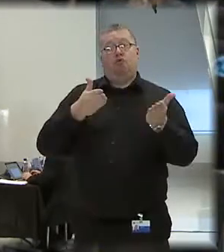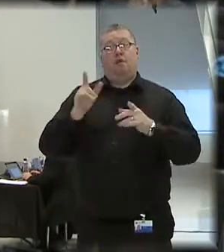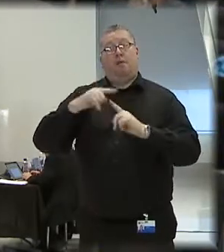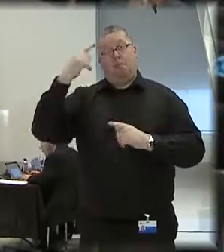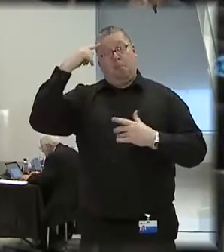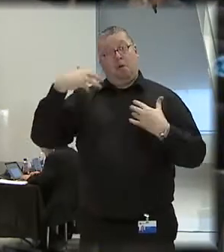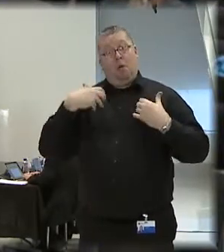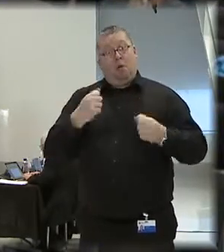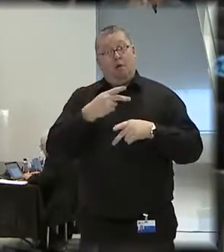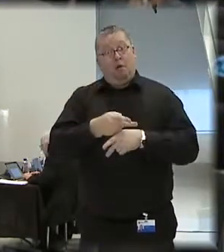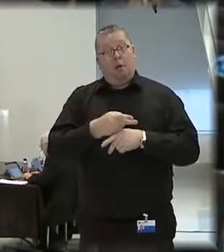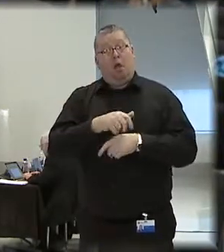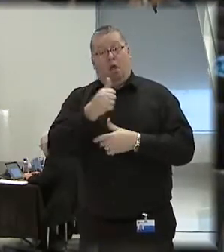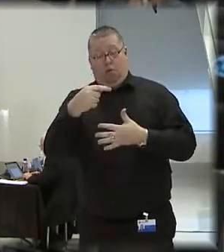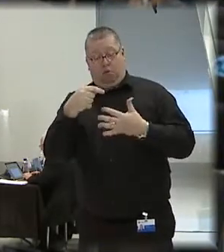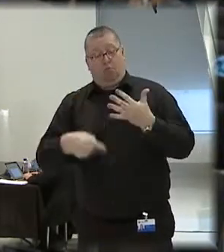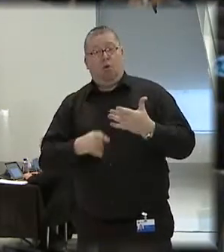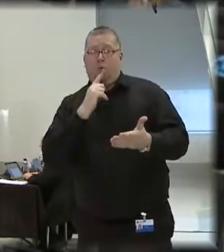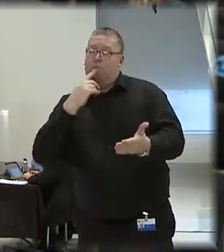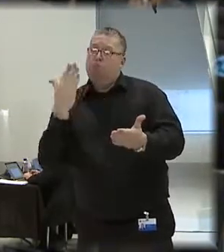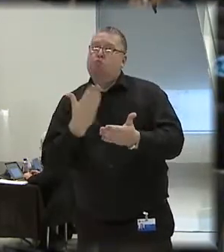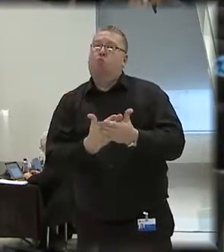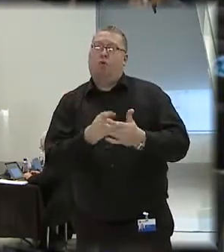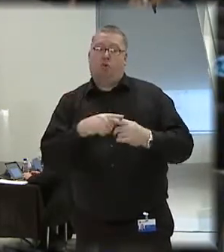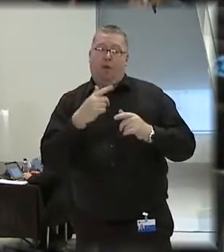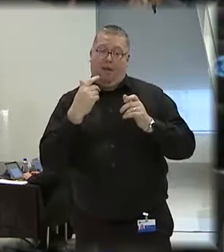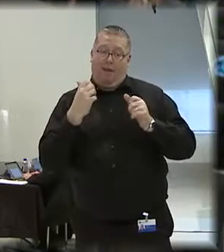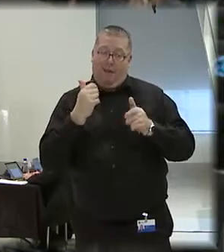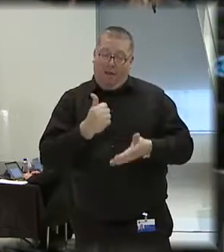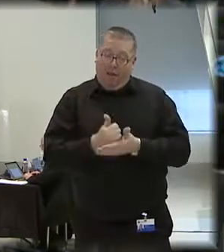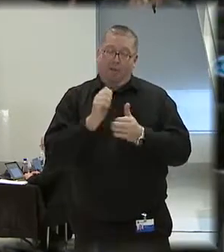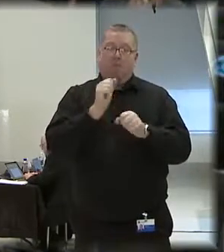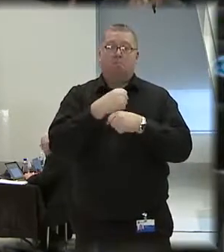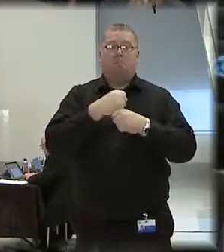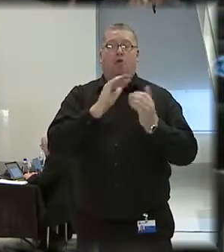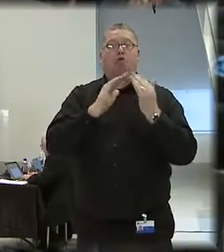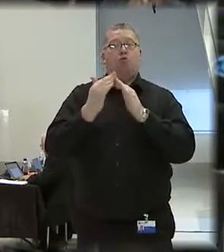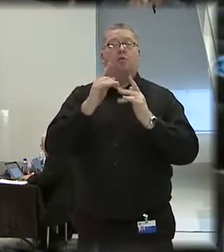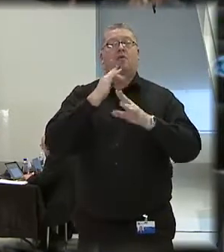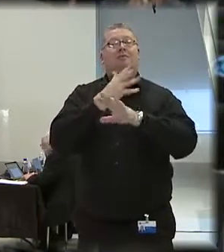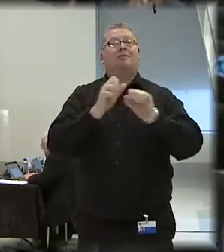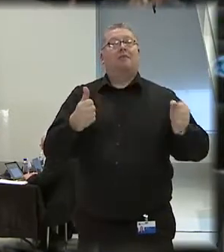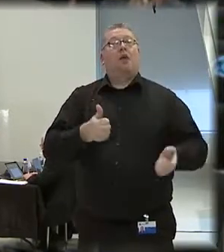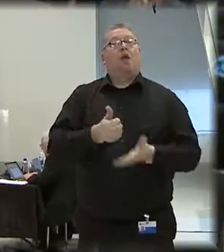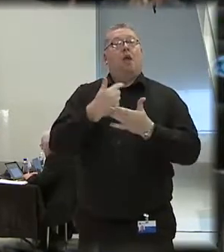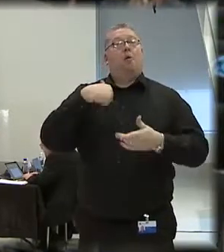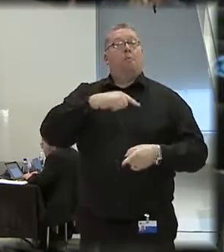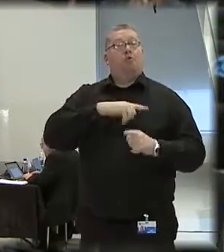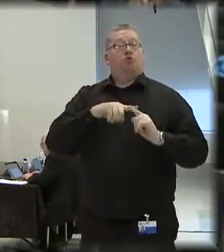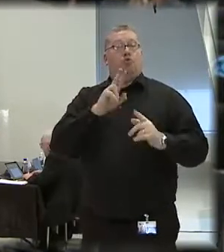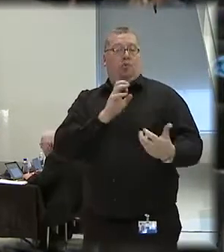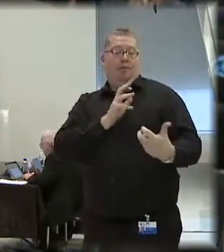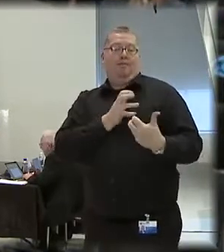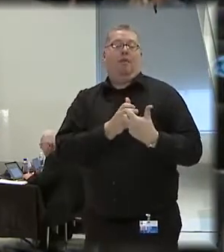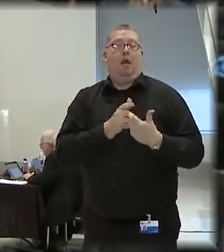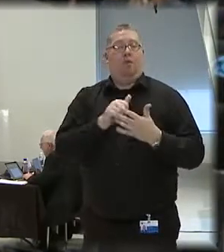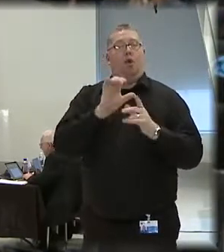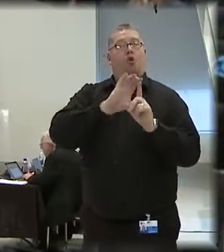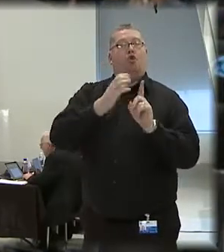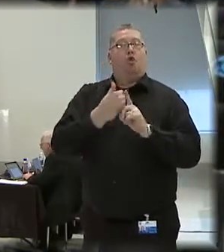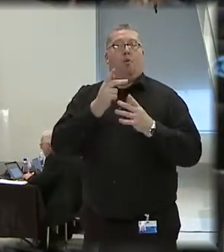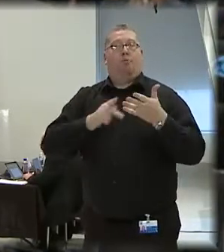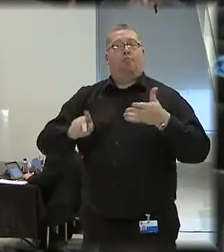health care and others, are proven to keep communities safe and has potential to realign policing culture and priorities